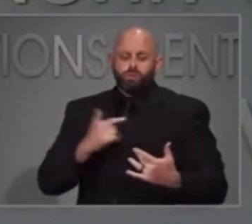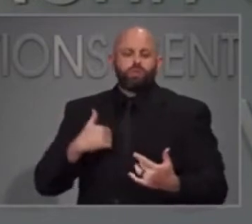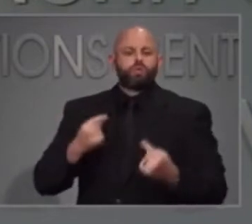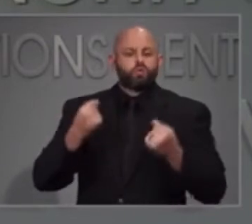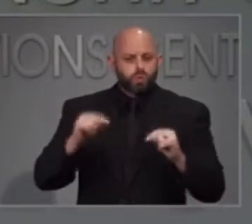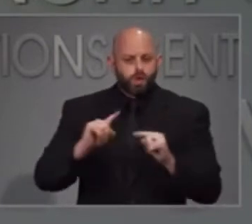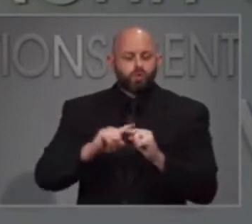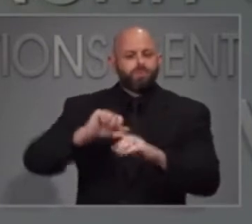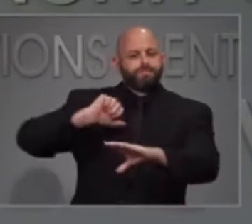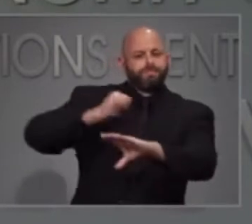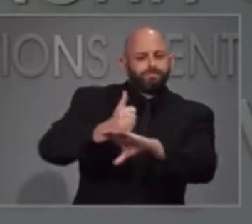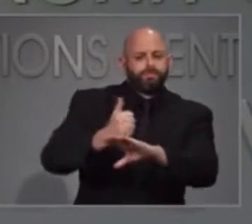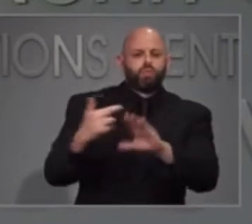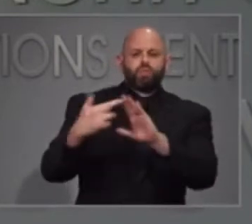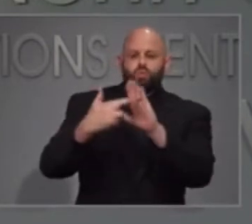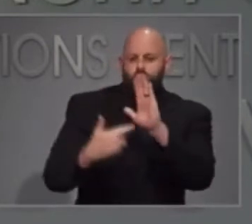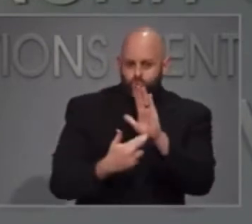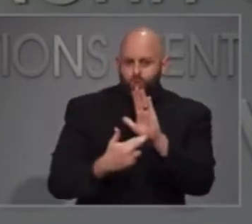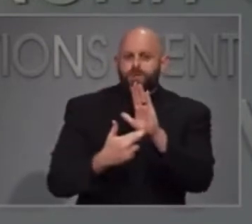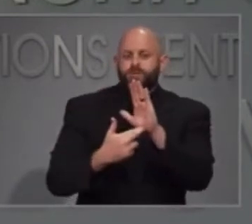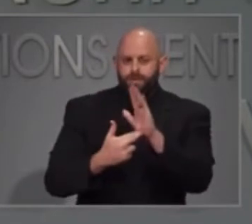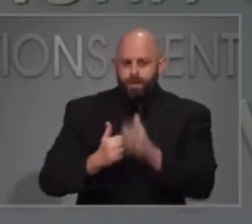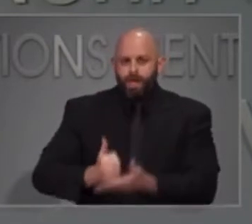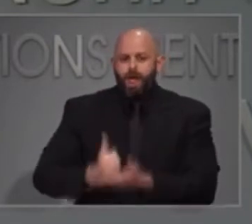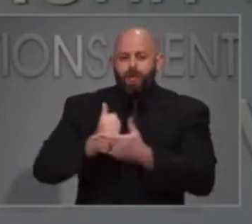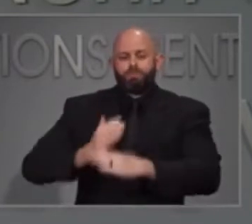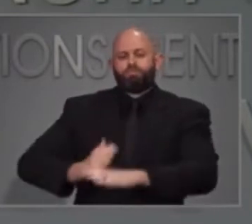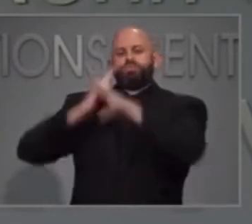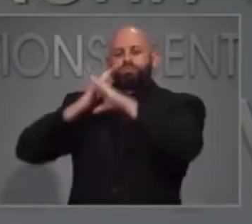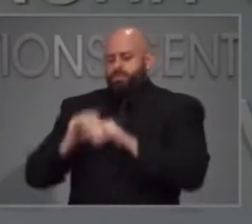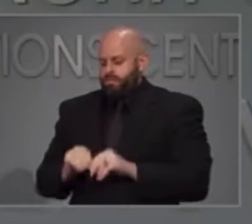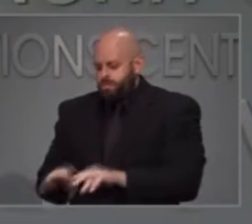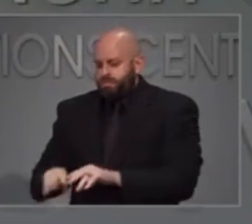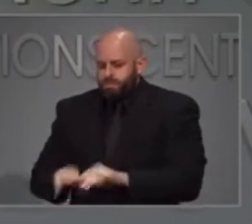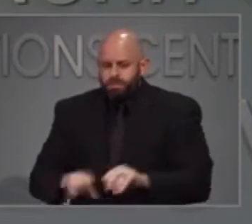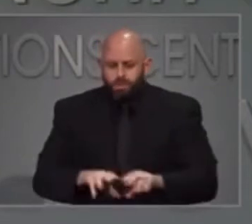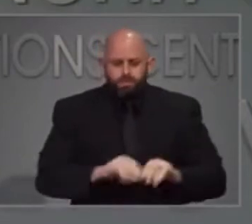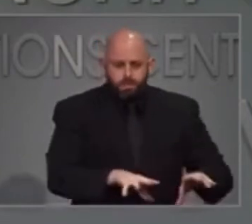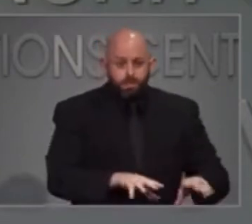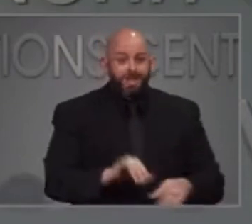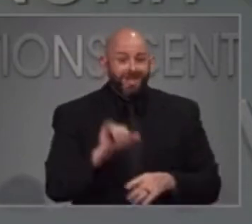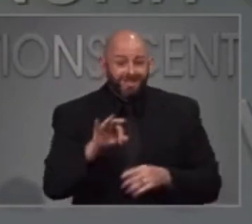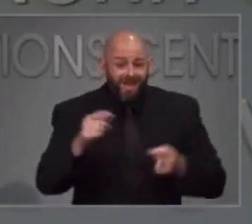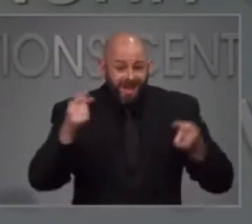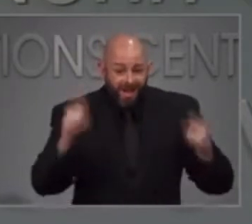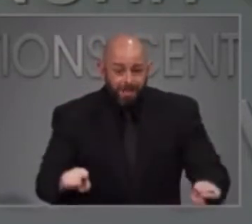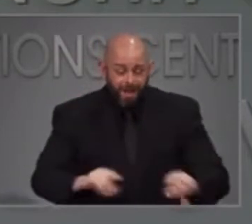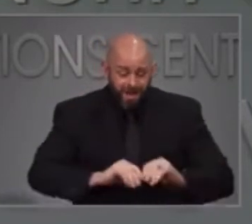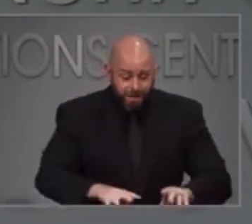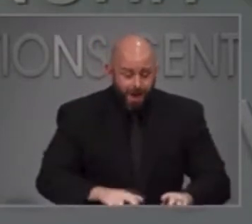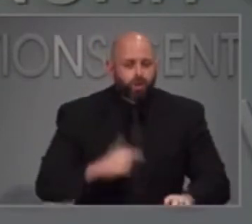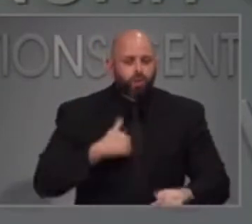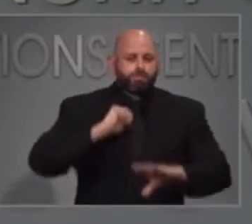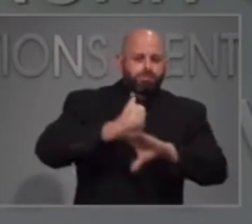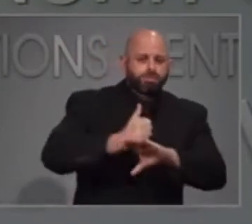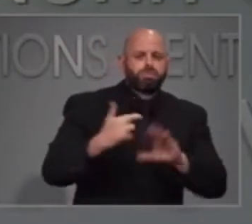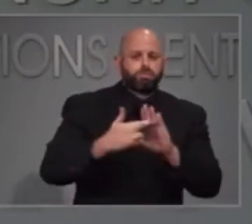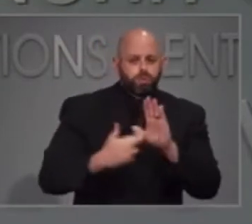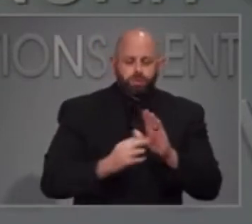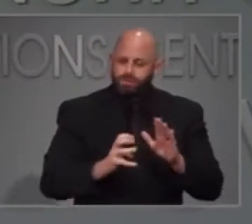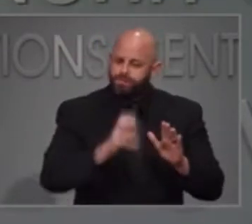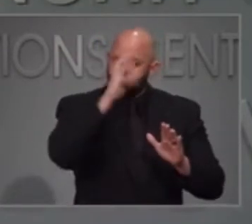to prevent a number of outbreaks and has helped to slow the outbreaks that have occurred. But I'll let Dr.